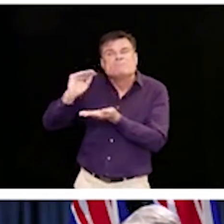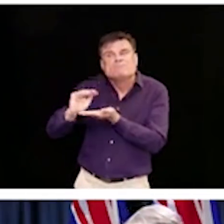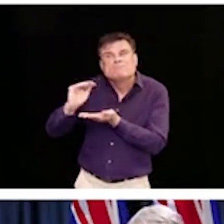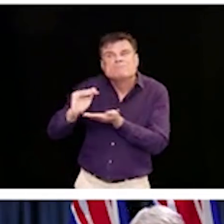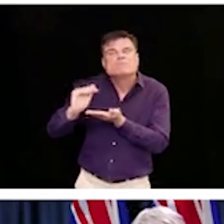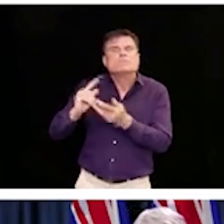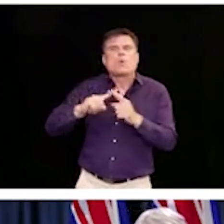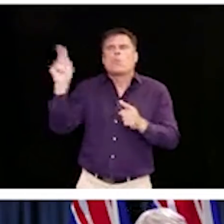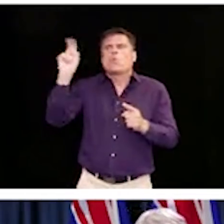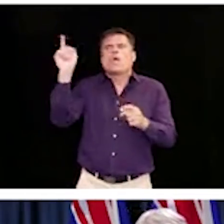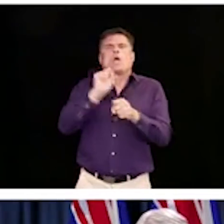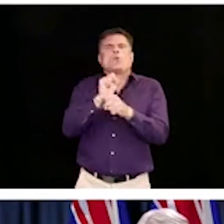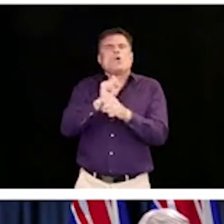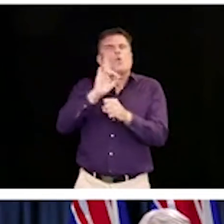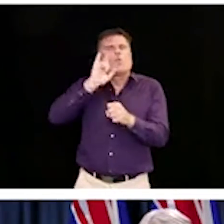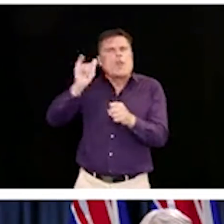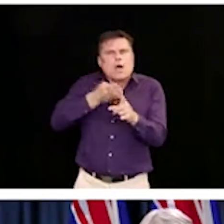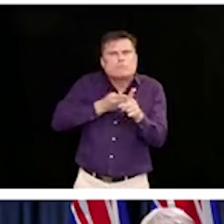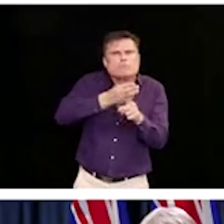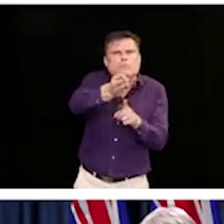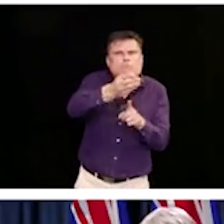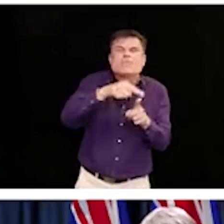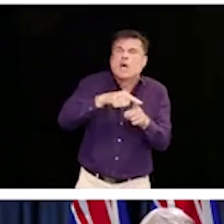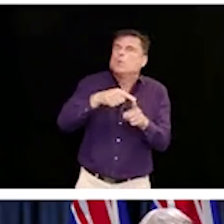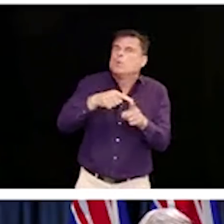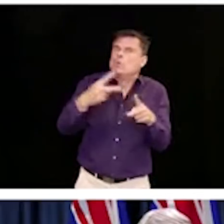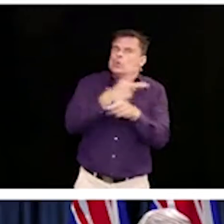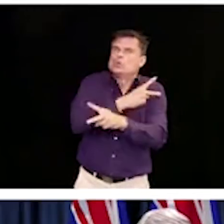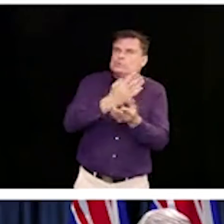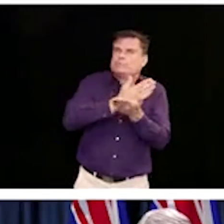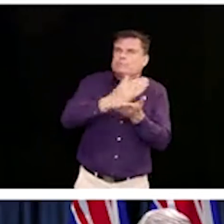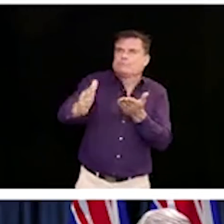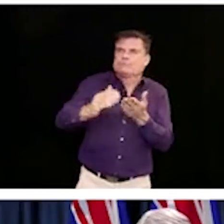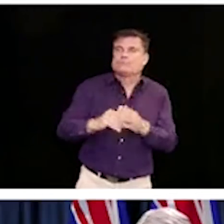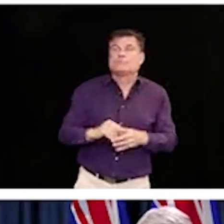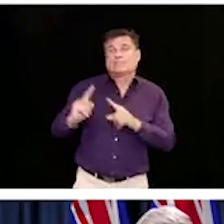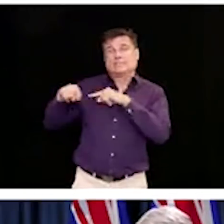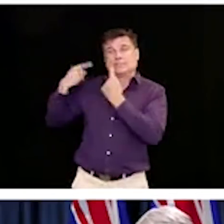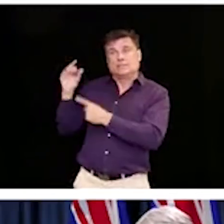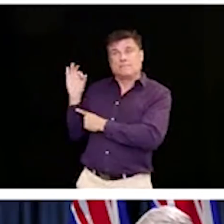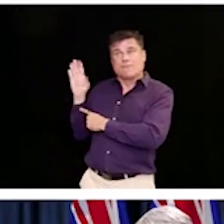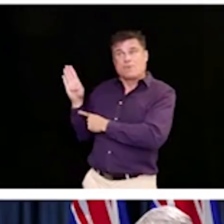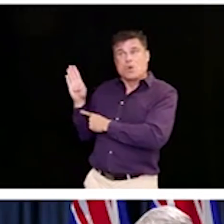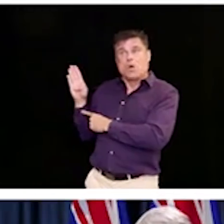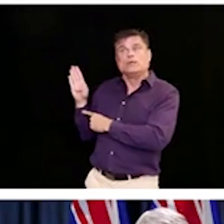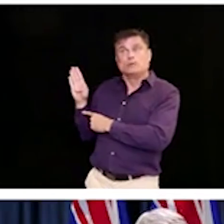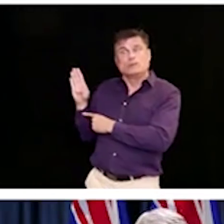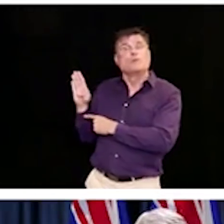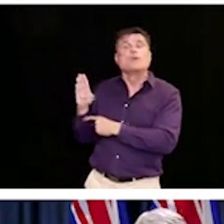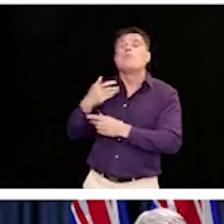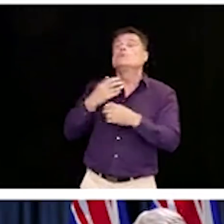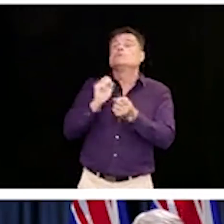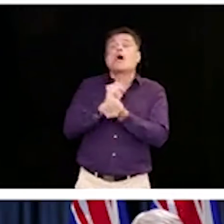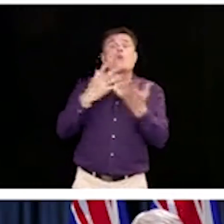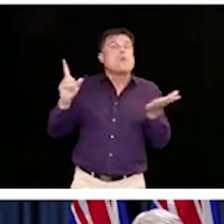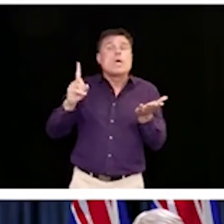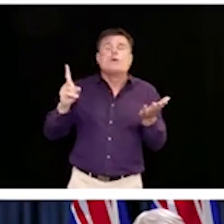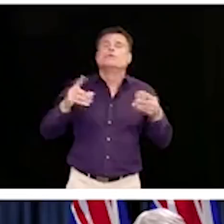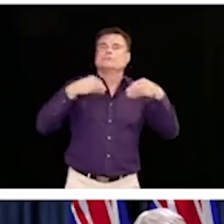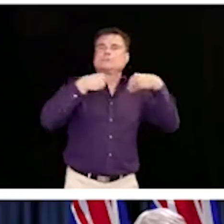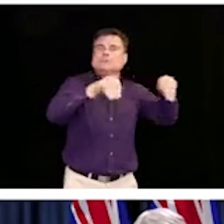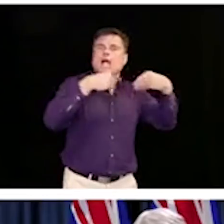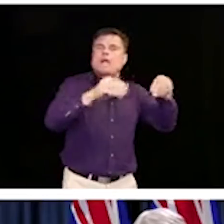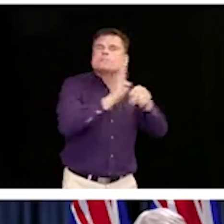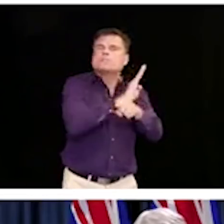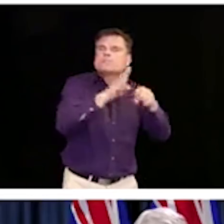based on the sector that you work in. The employment declines since February have been concentrated in the wholesale and retail